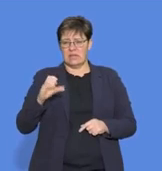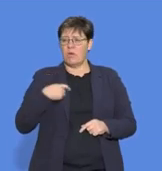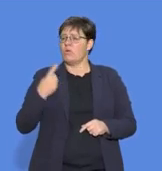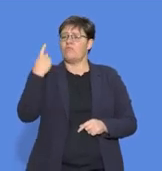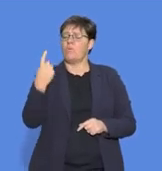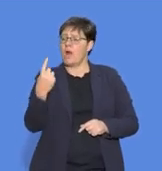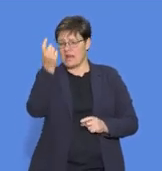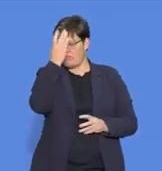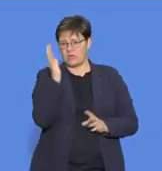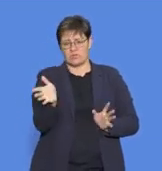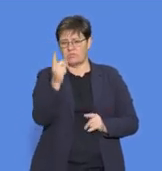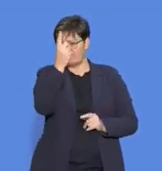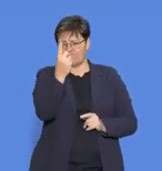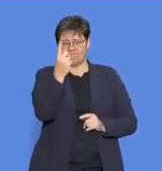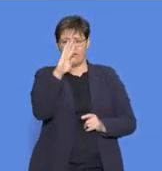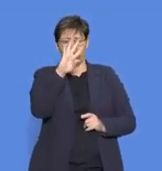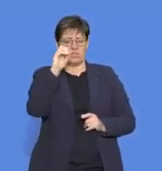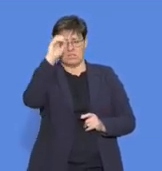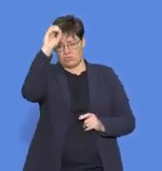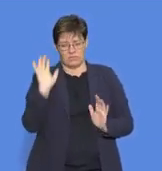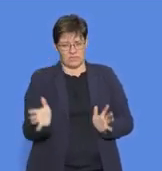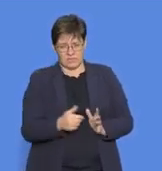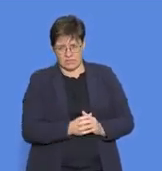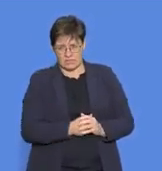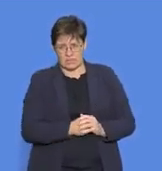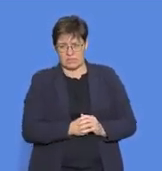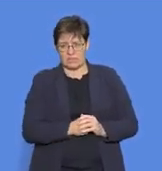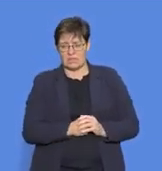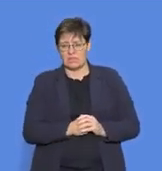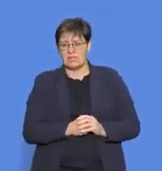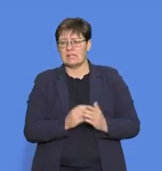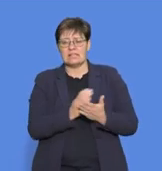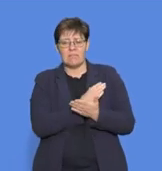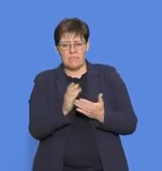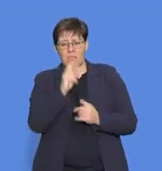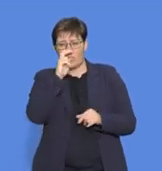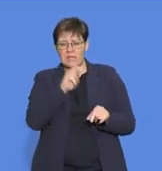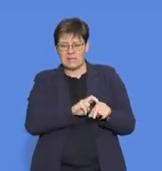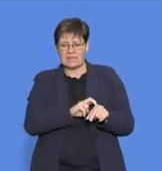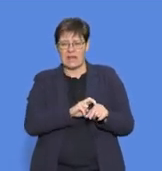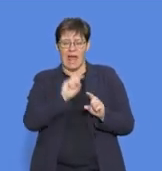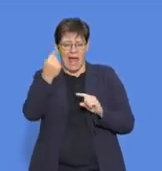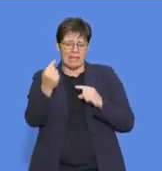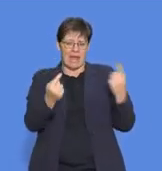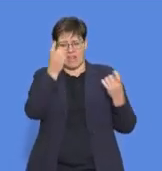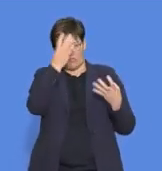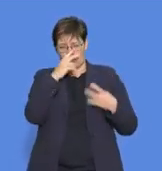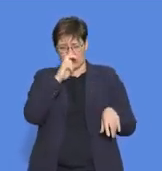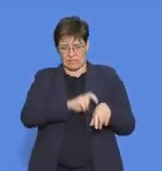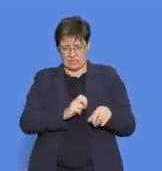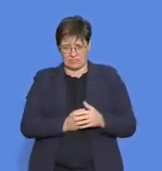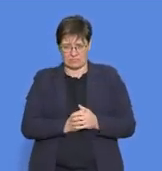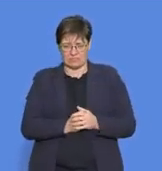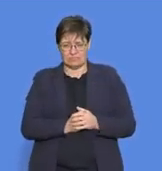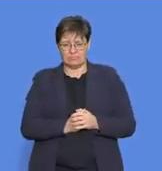only 1 bit of information. We've only got this 40 degrees, which means somehow we need to find 2 other bits of information.